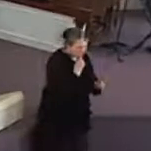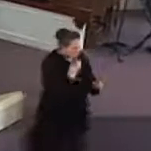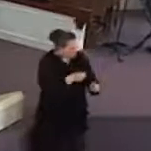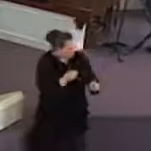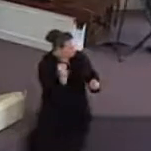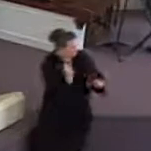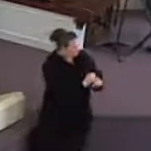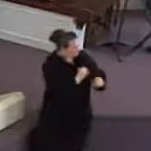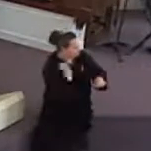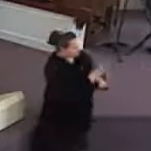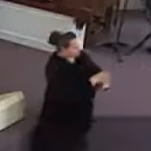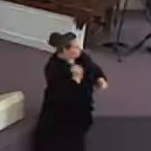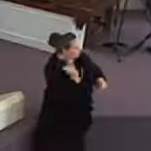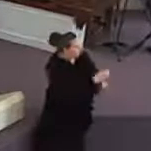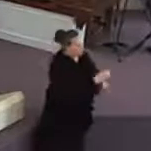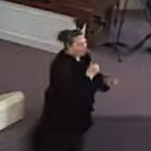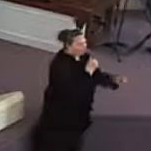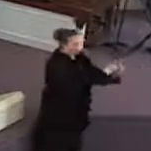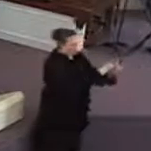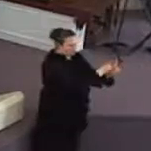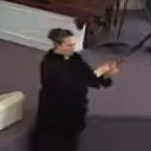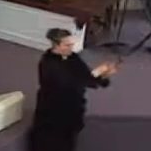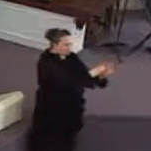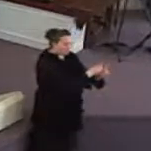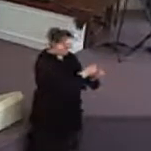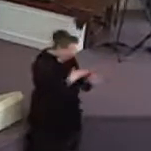They would have been within their rights to do it.